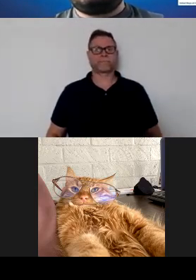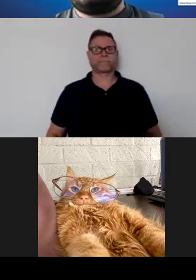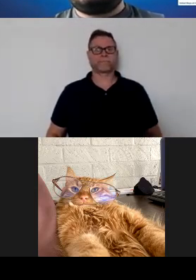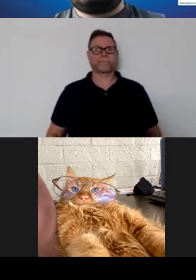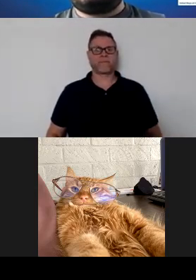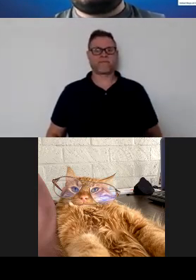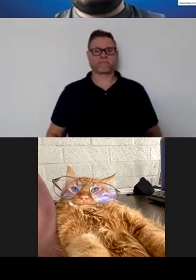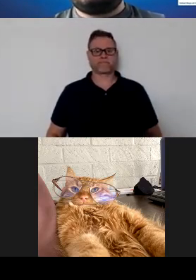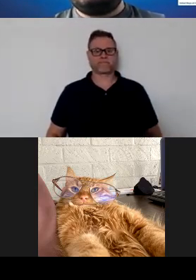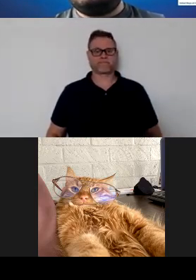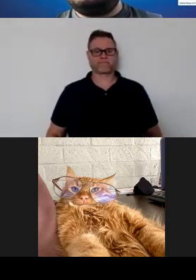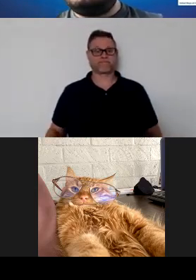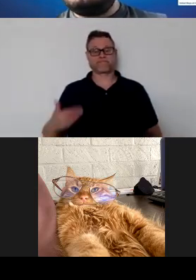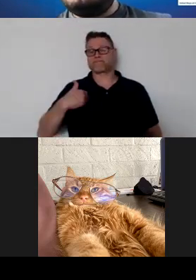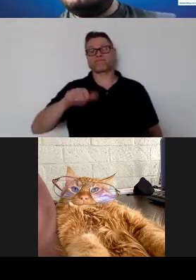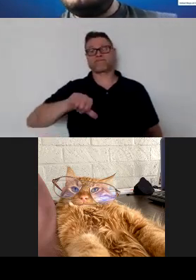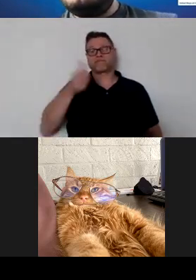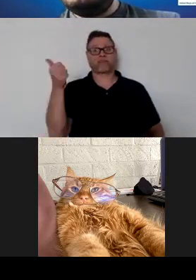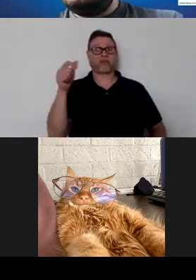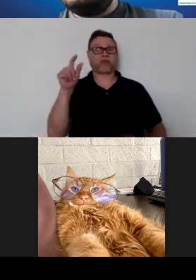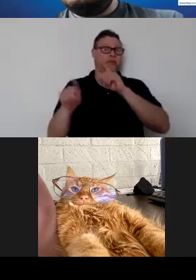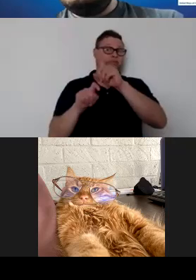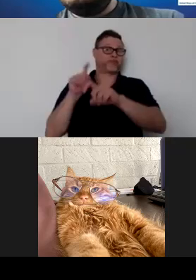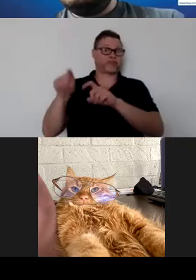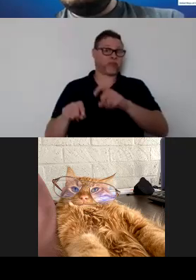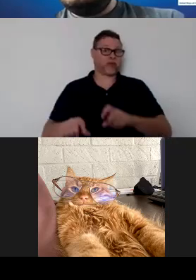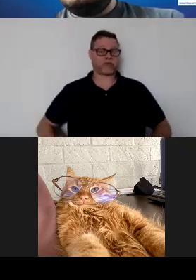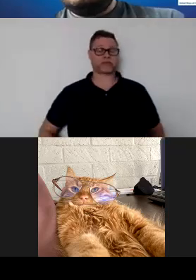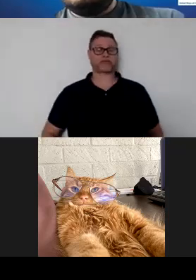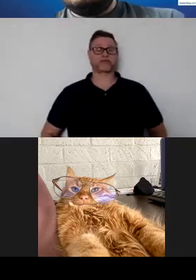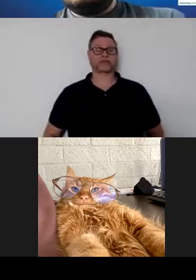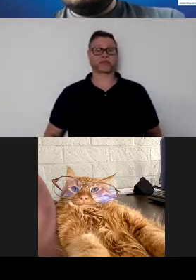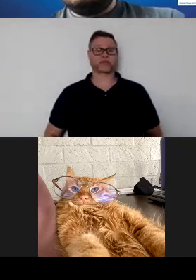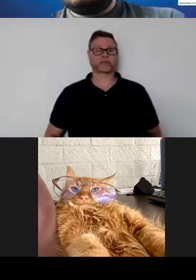Do we have any other questions? There was